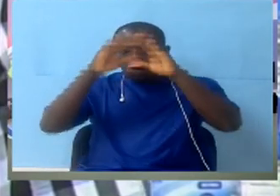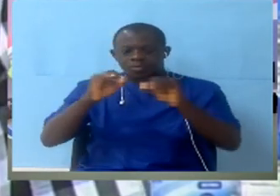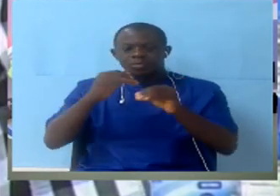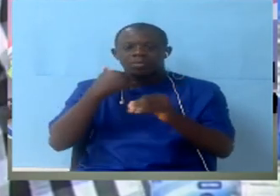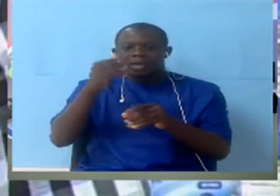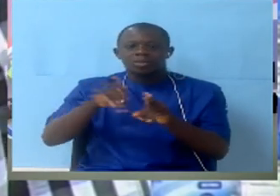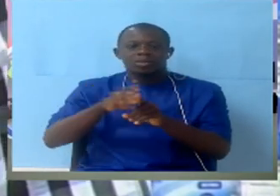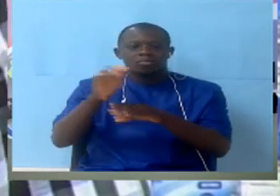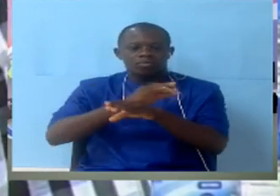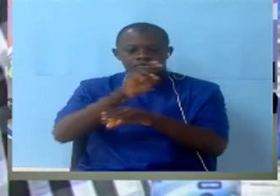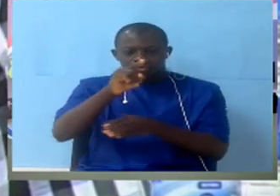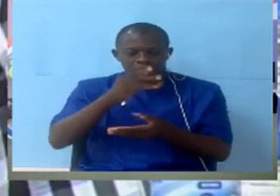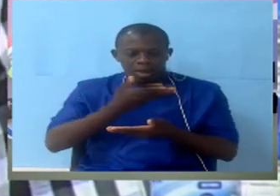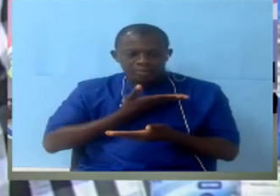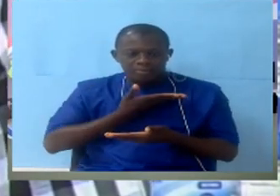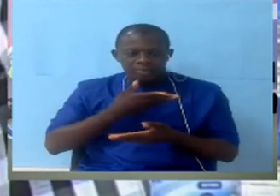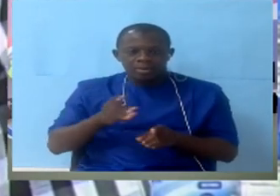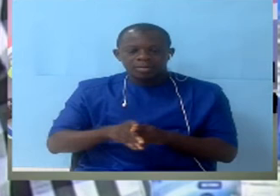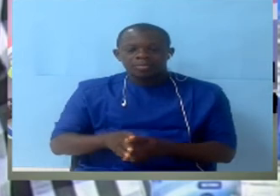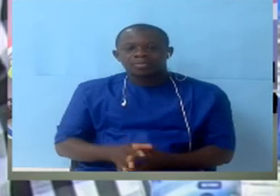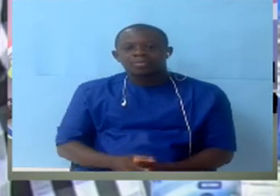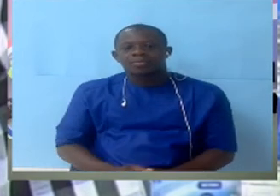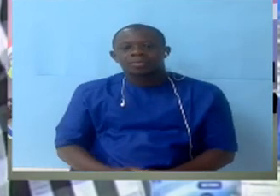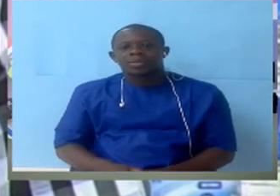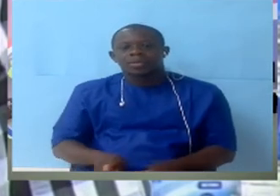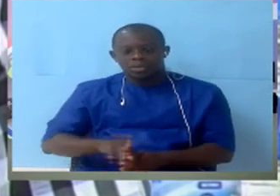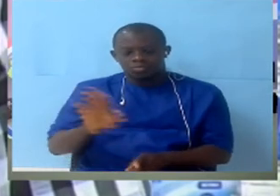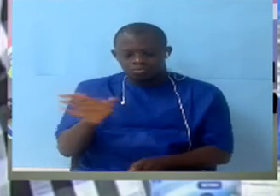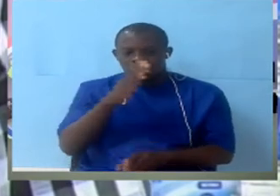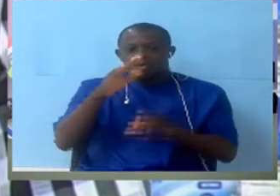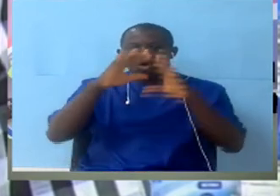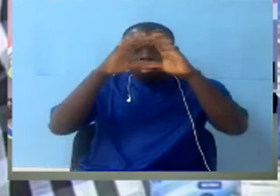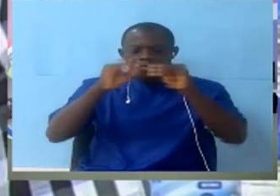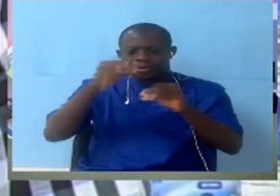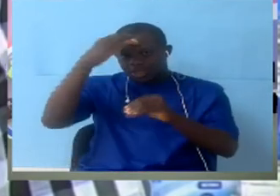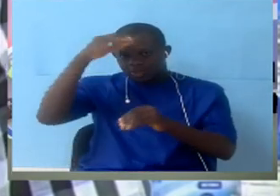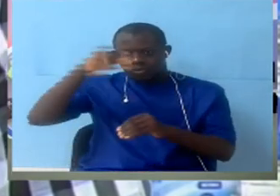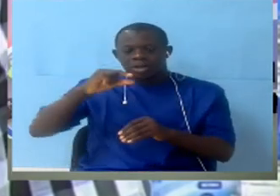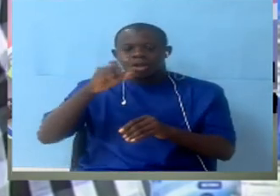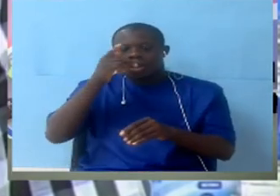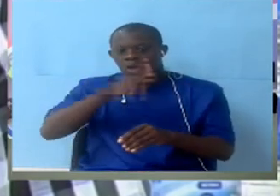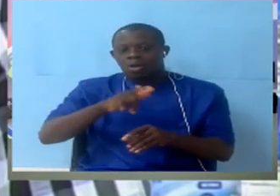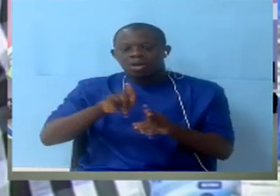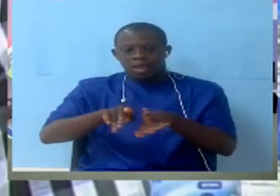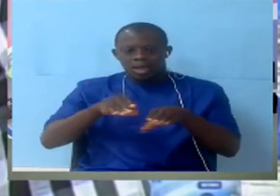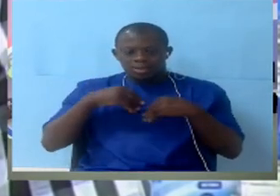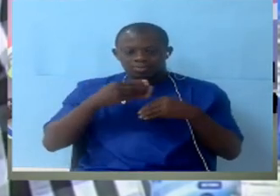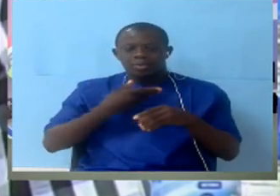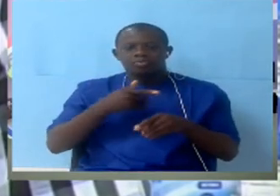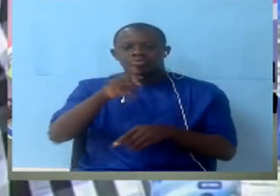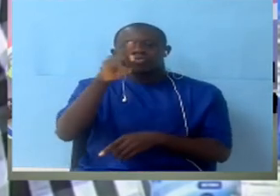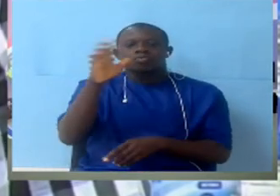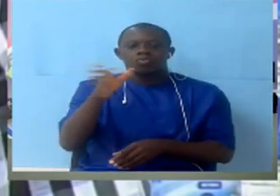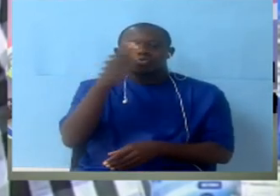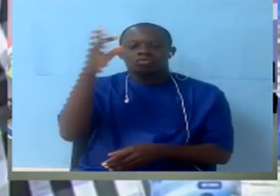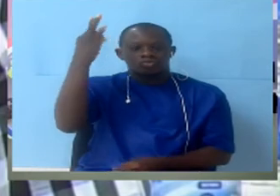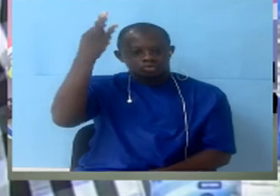approved? To headquarters, then another approved. Yes, it was approved. And you went on study leave.